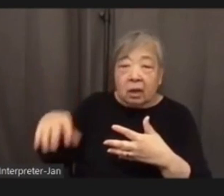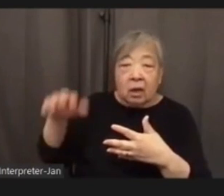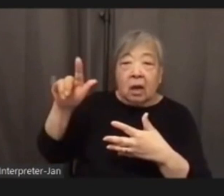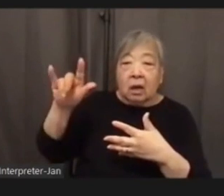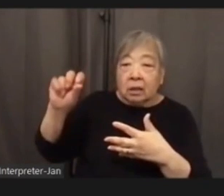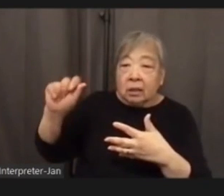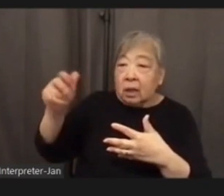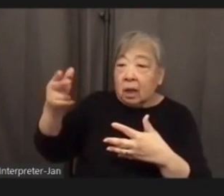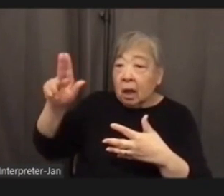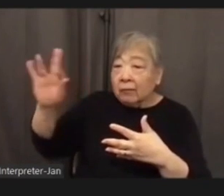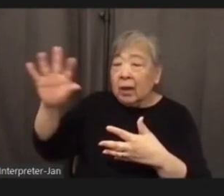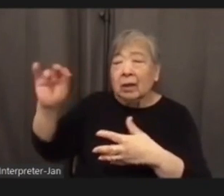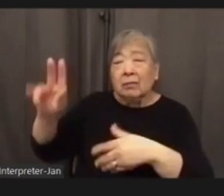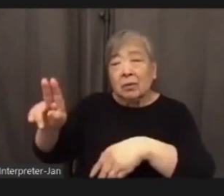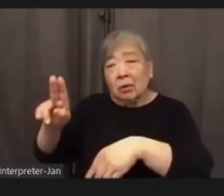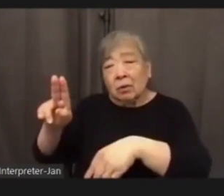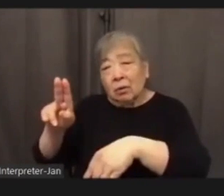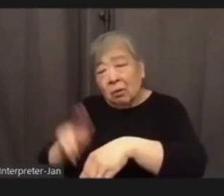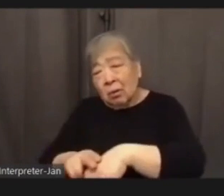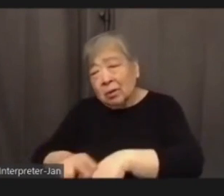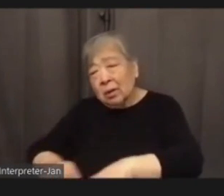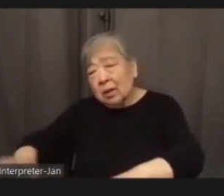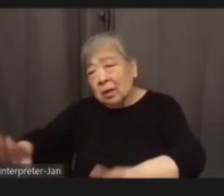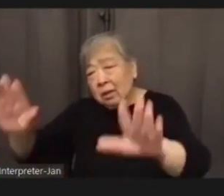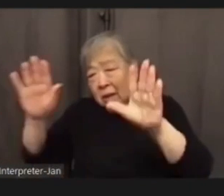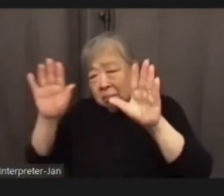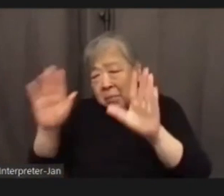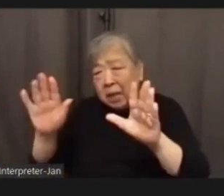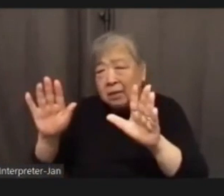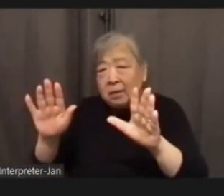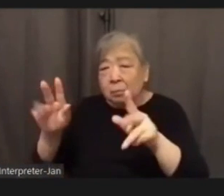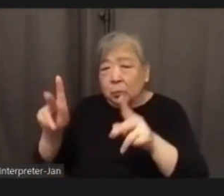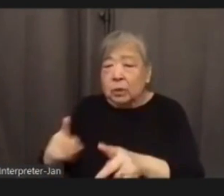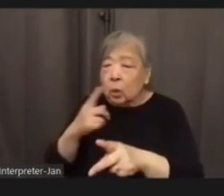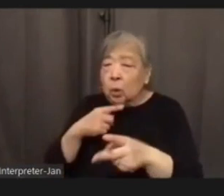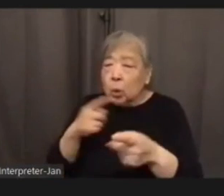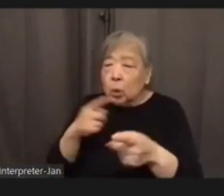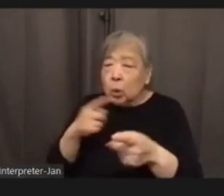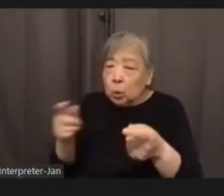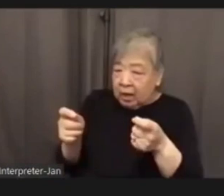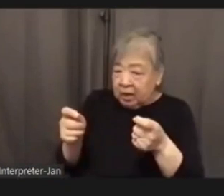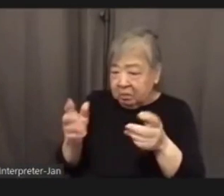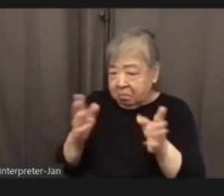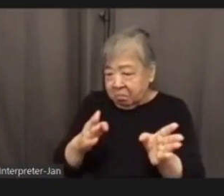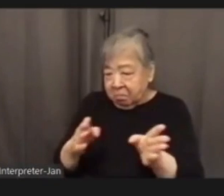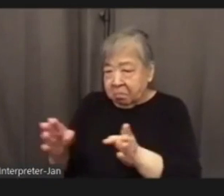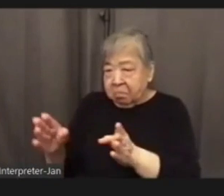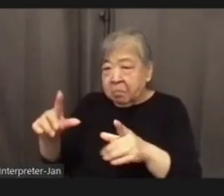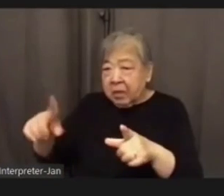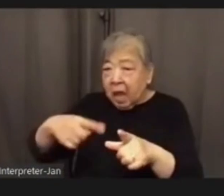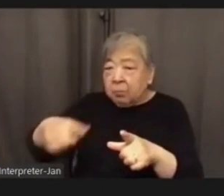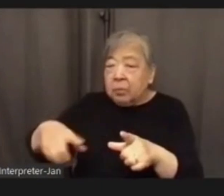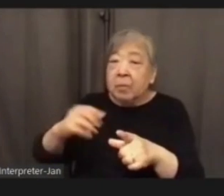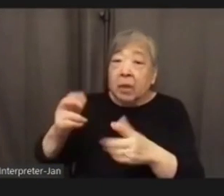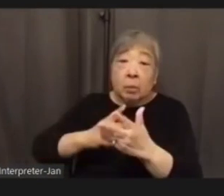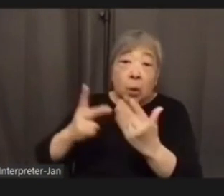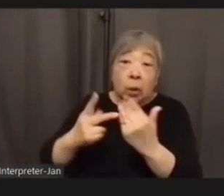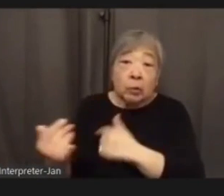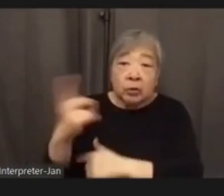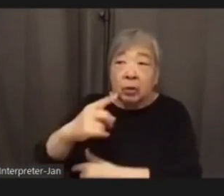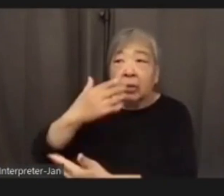course, the amazing Sojin Kim, who curated this album and curated program today. Thank you, Sojin.